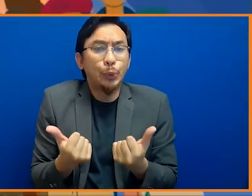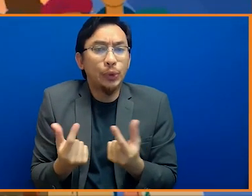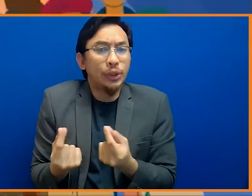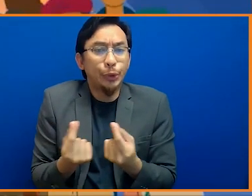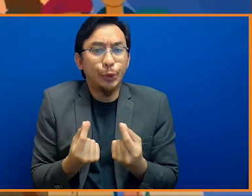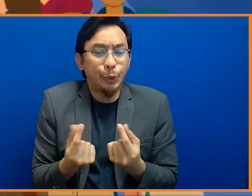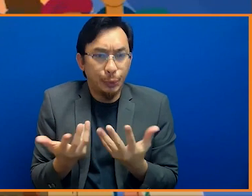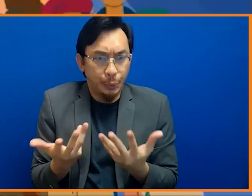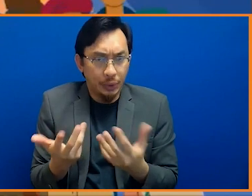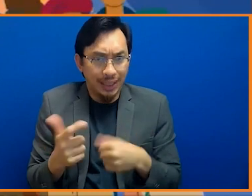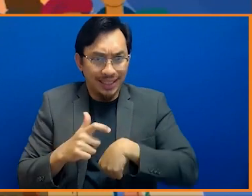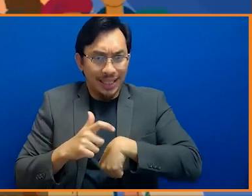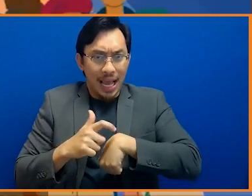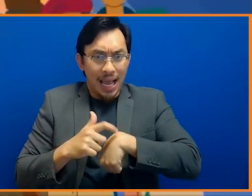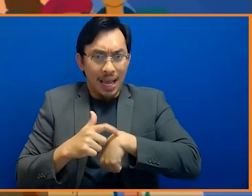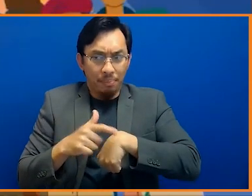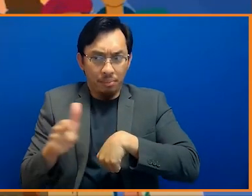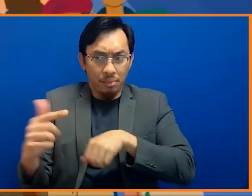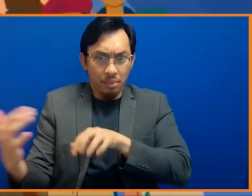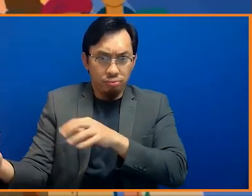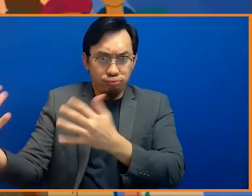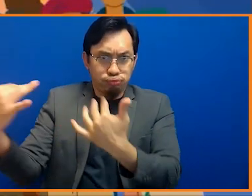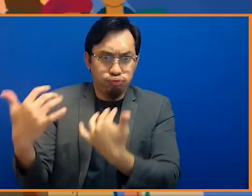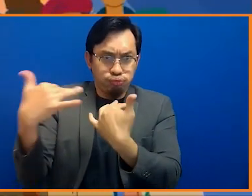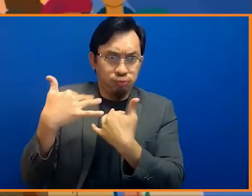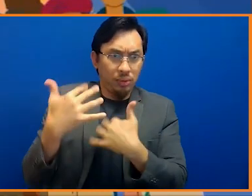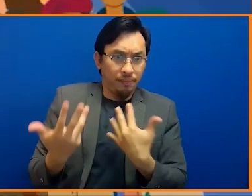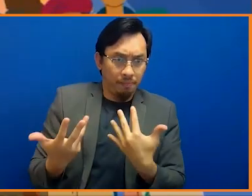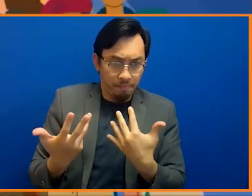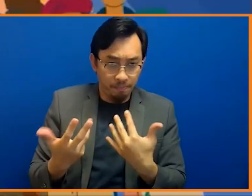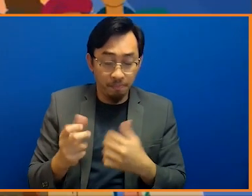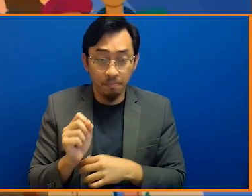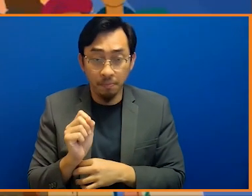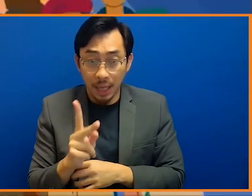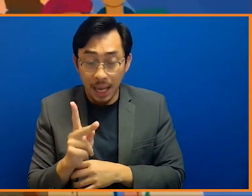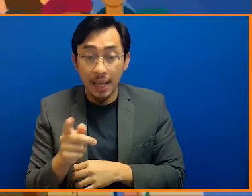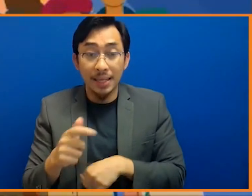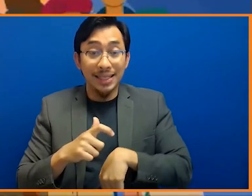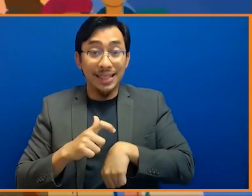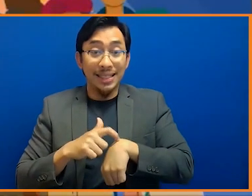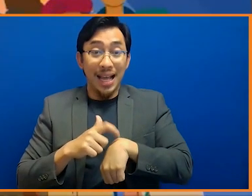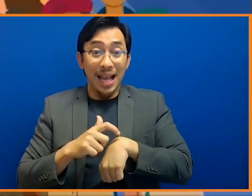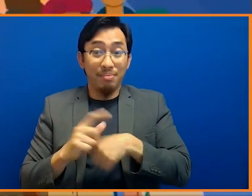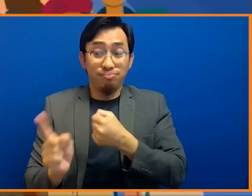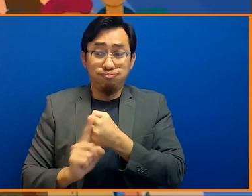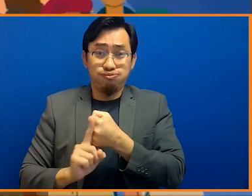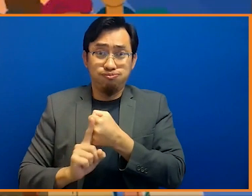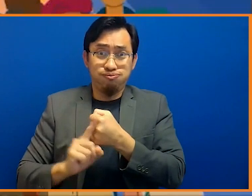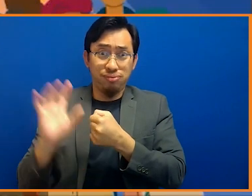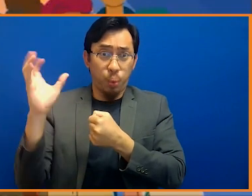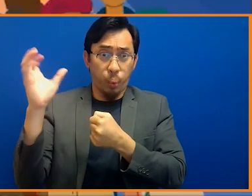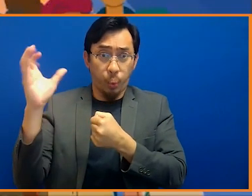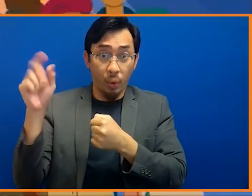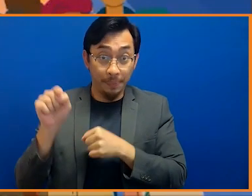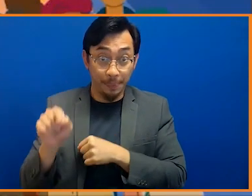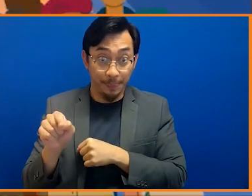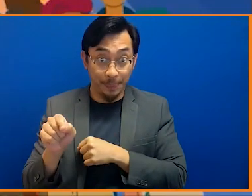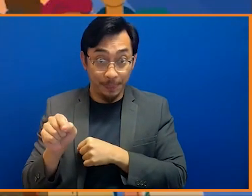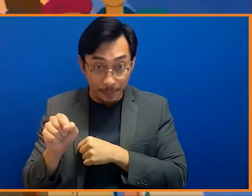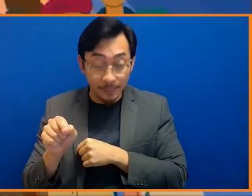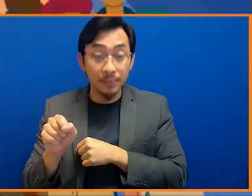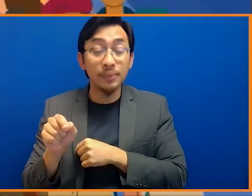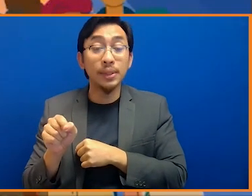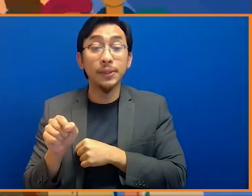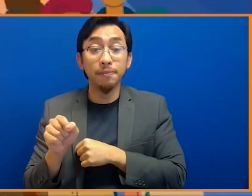types of arrival times. Okay. Now, about the tsunami early warning system